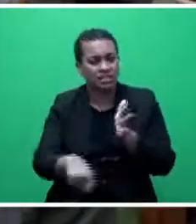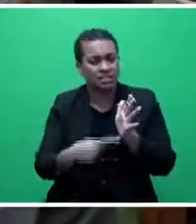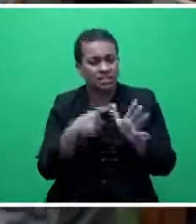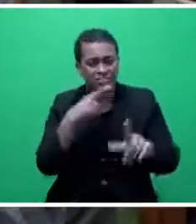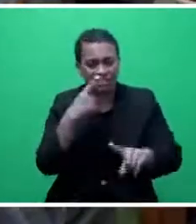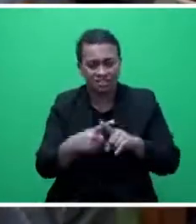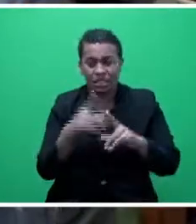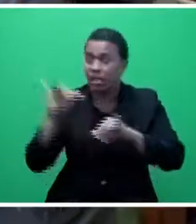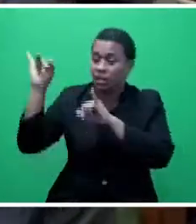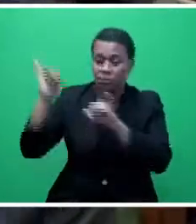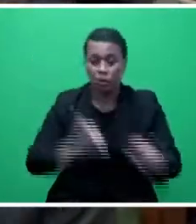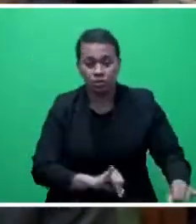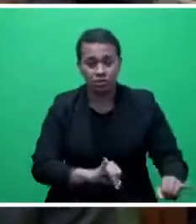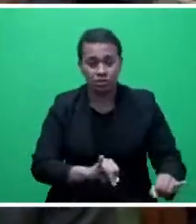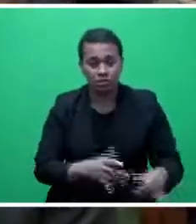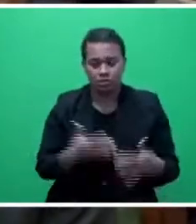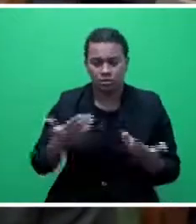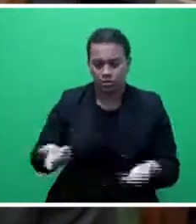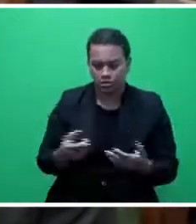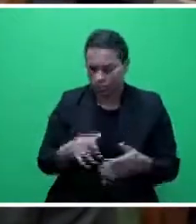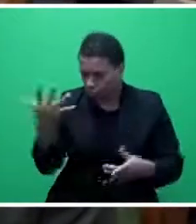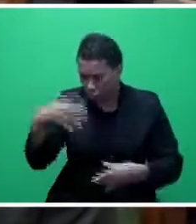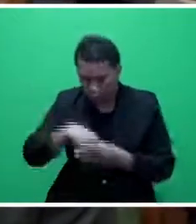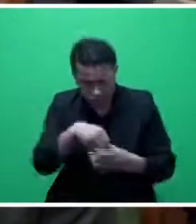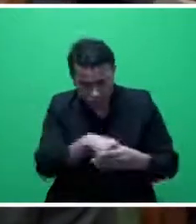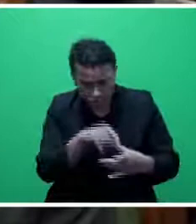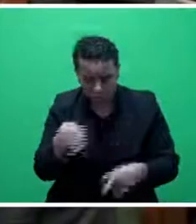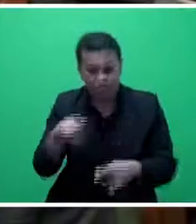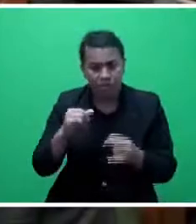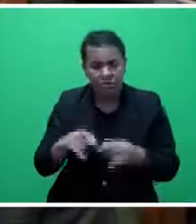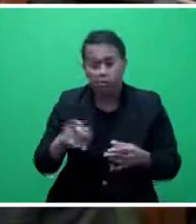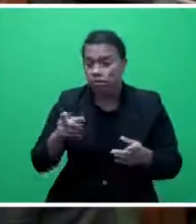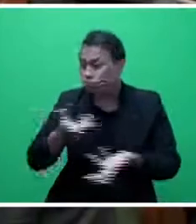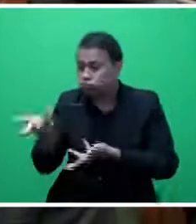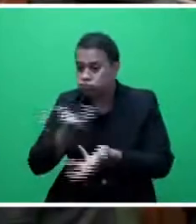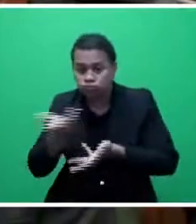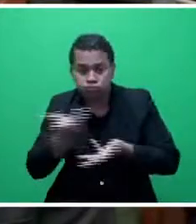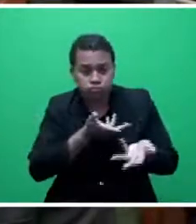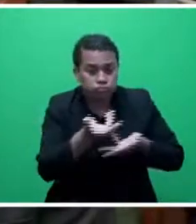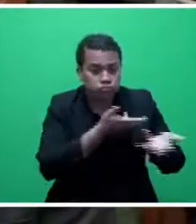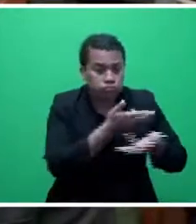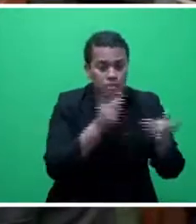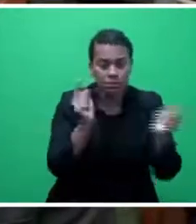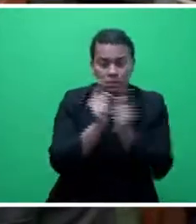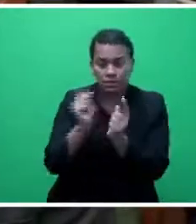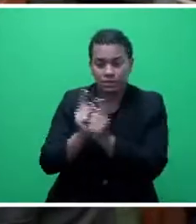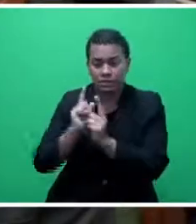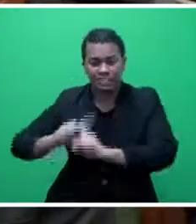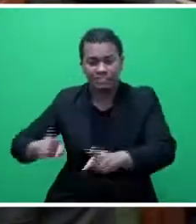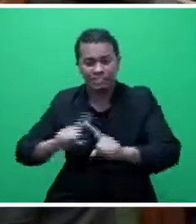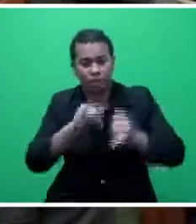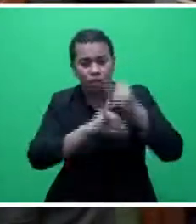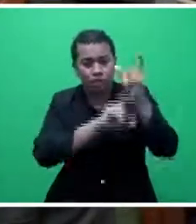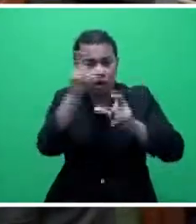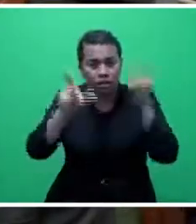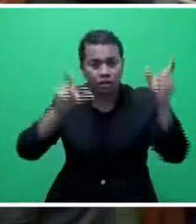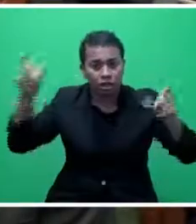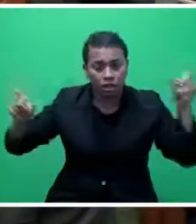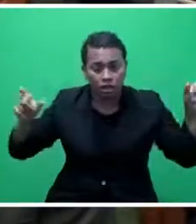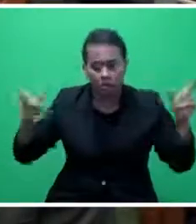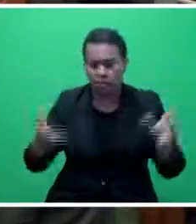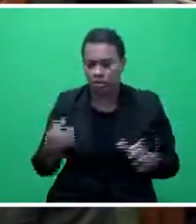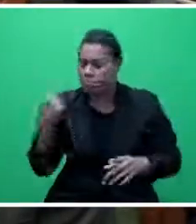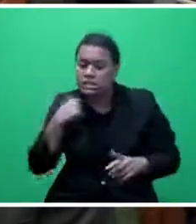down further. We've now done widespread industry consultations. We are meeting different stakeholders, right from meat suppliers to people